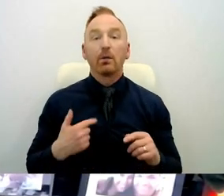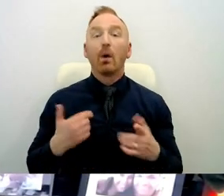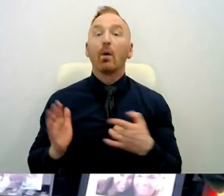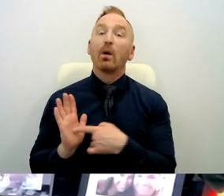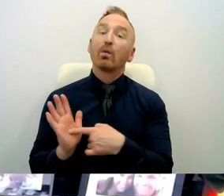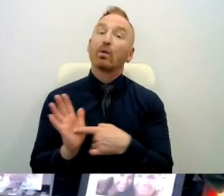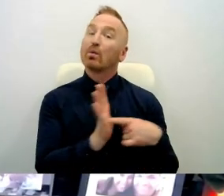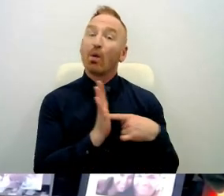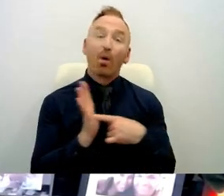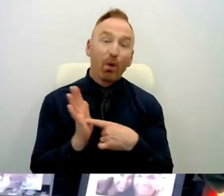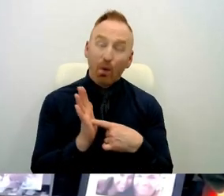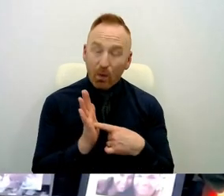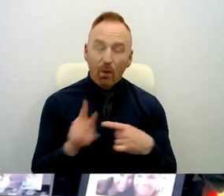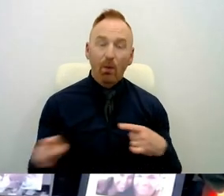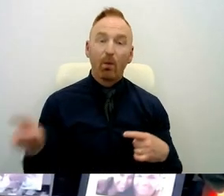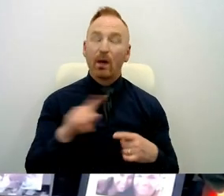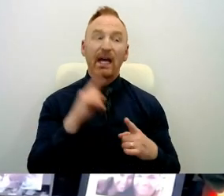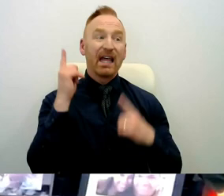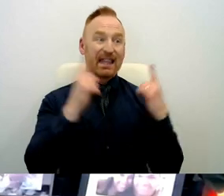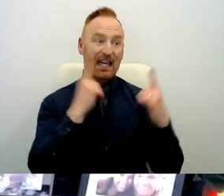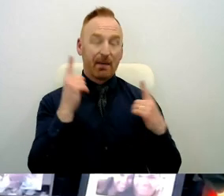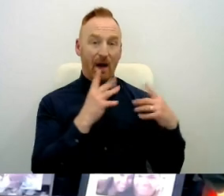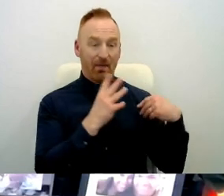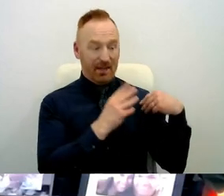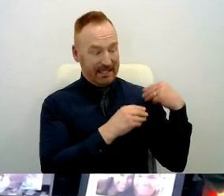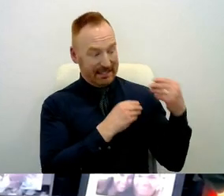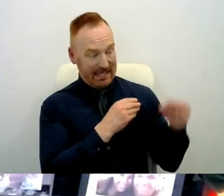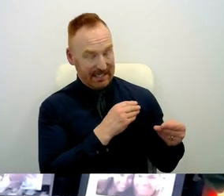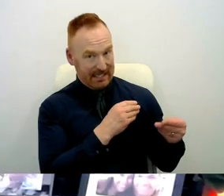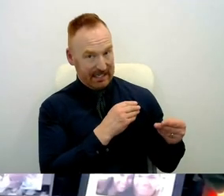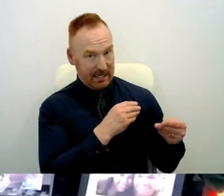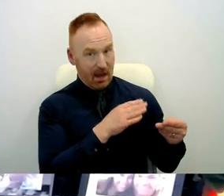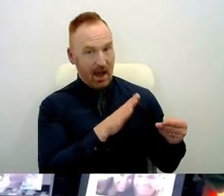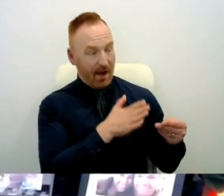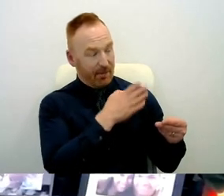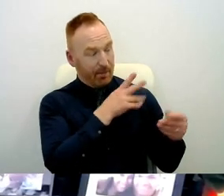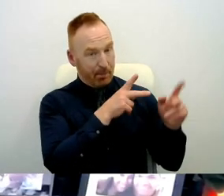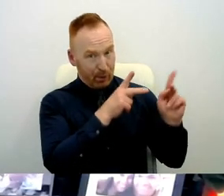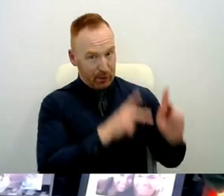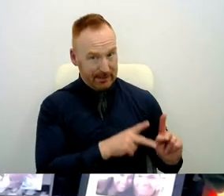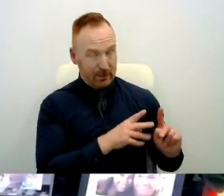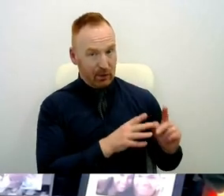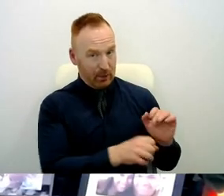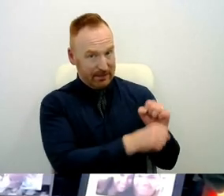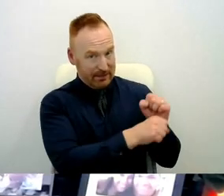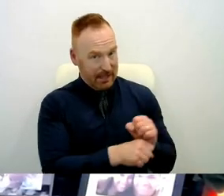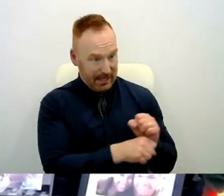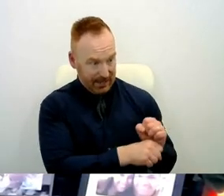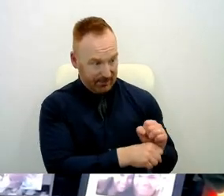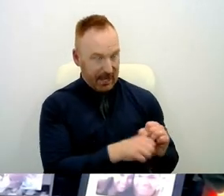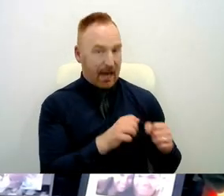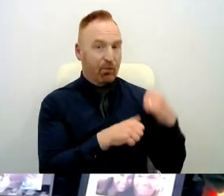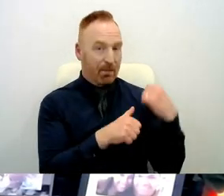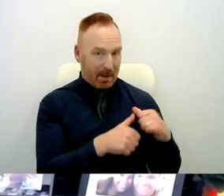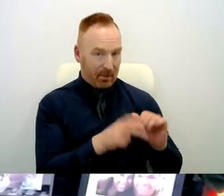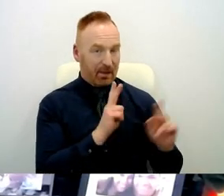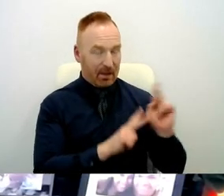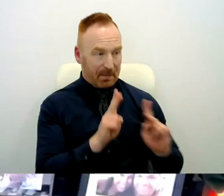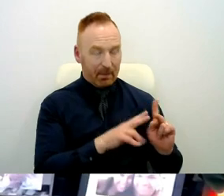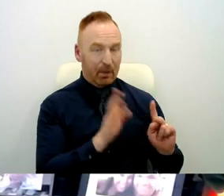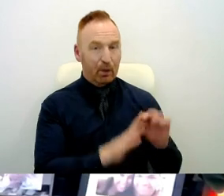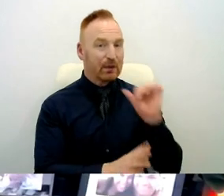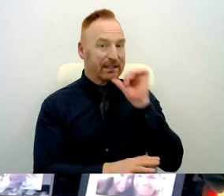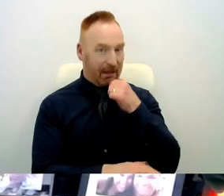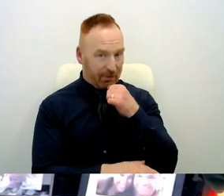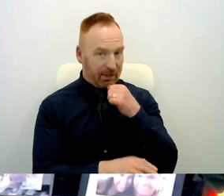about what it means to be the descendant of a person who is enslaved and to remember the victims of slavery, let's